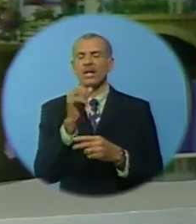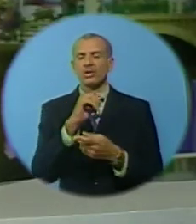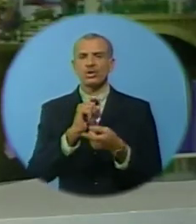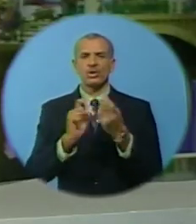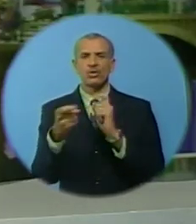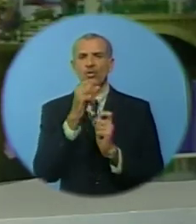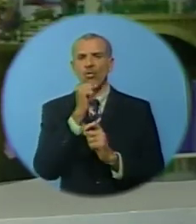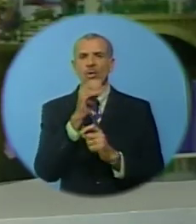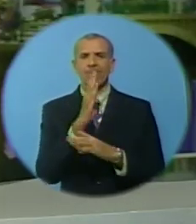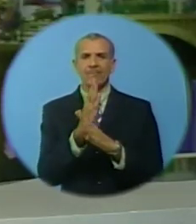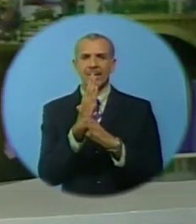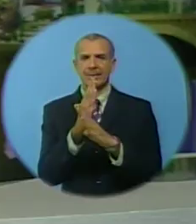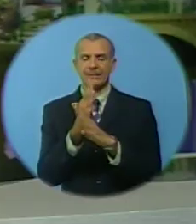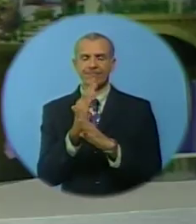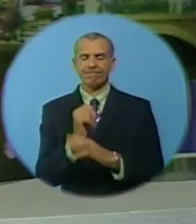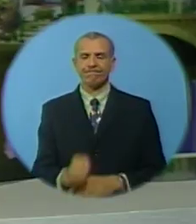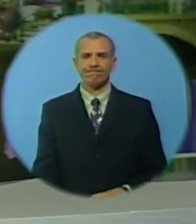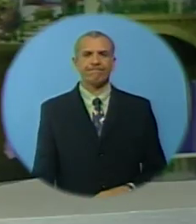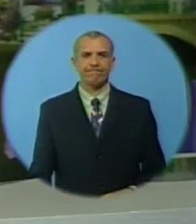fleet.